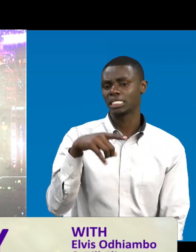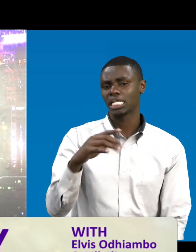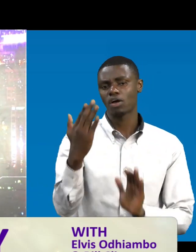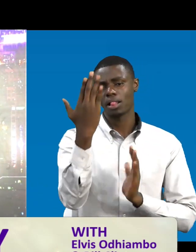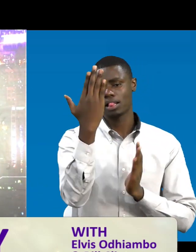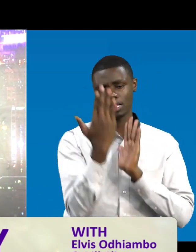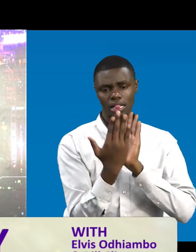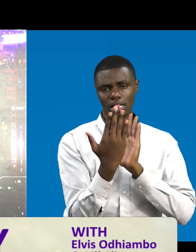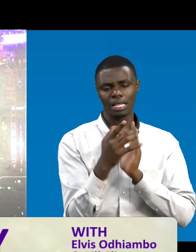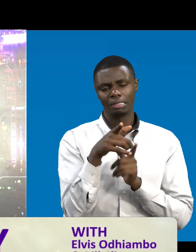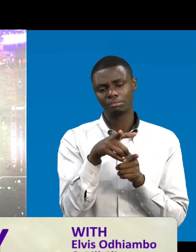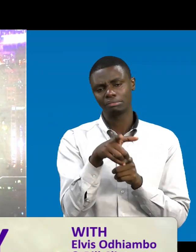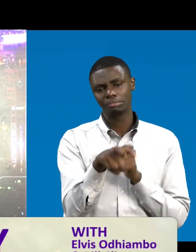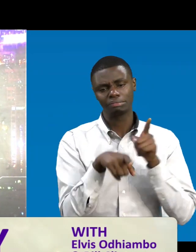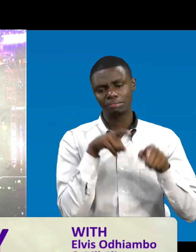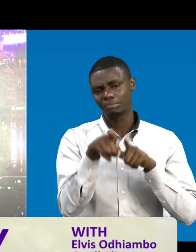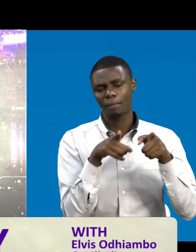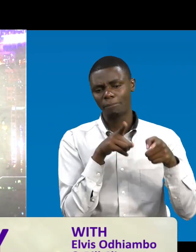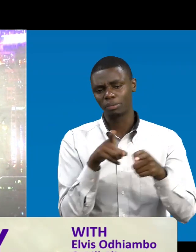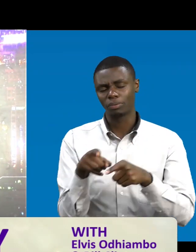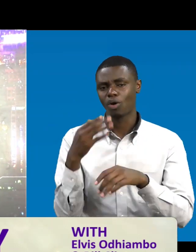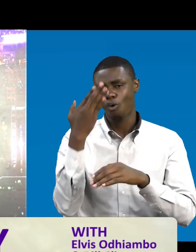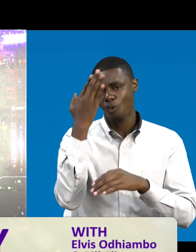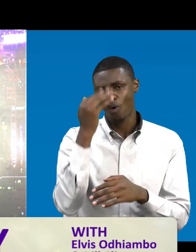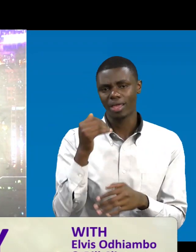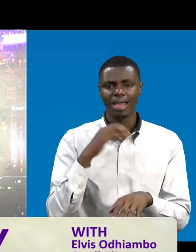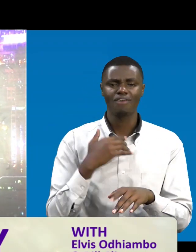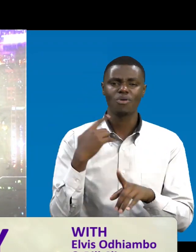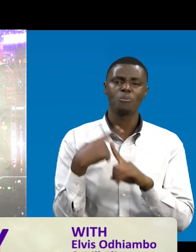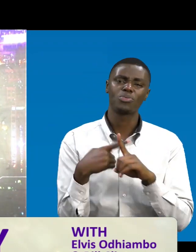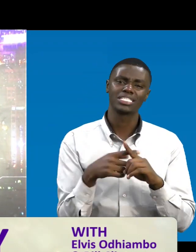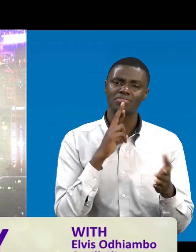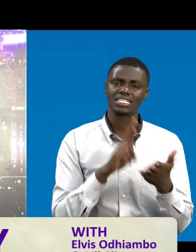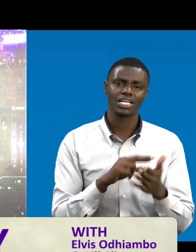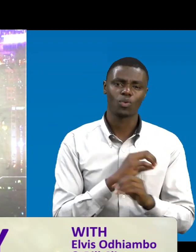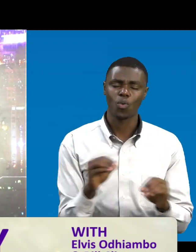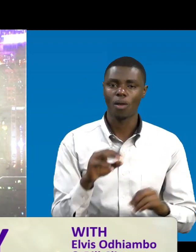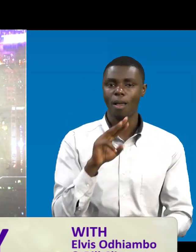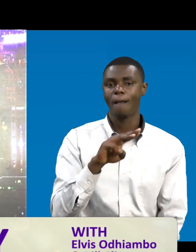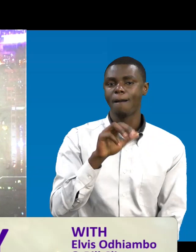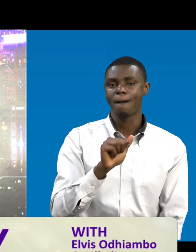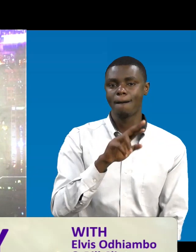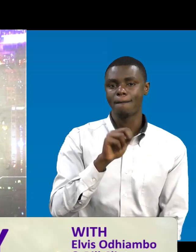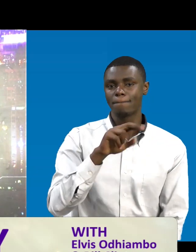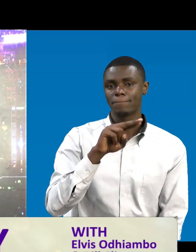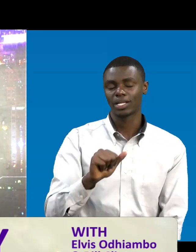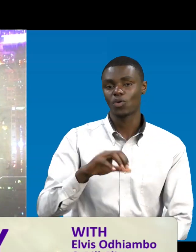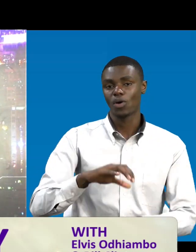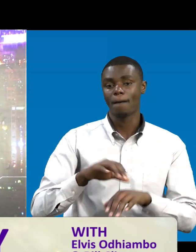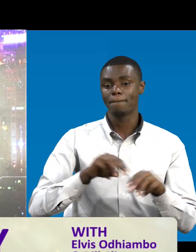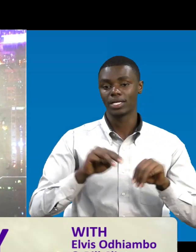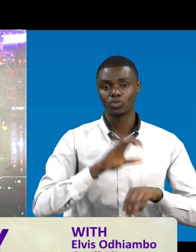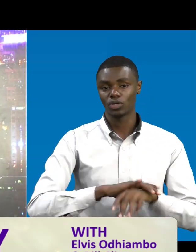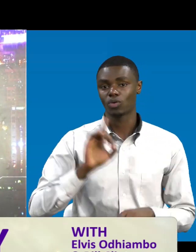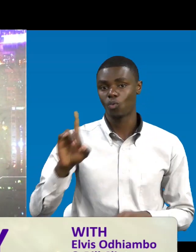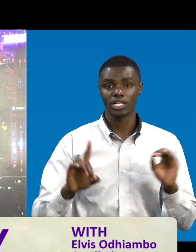facing a lot of criticism so far because they have not recorded positive results. But then again, Robert Matano's side managed to get a